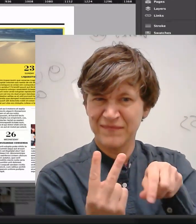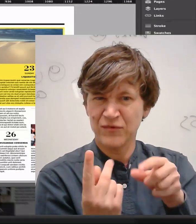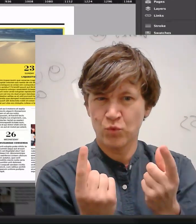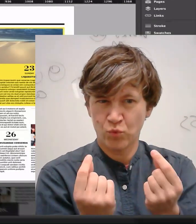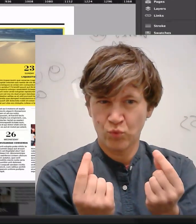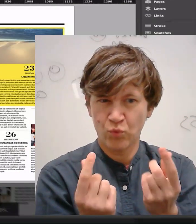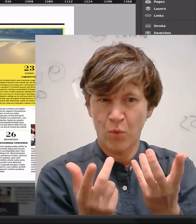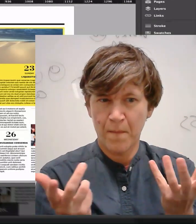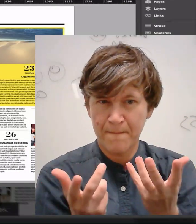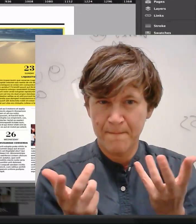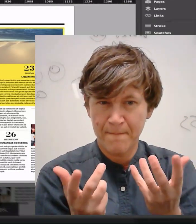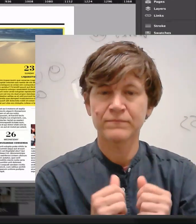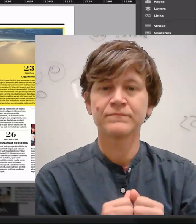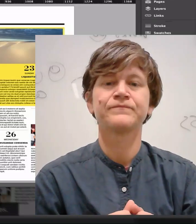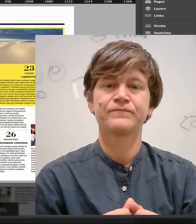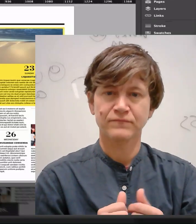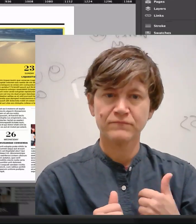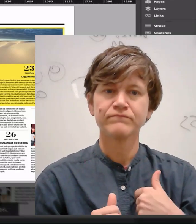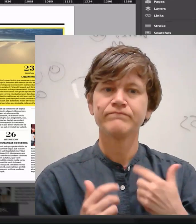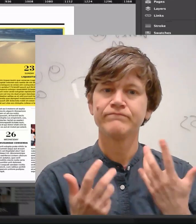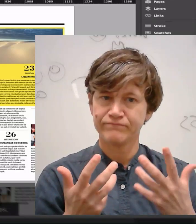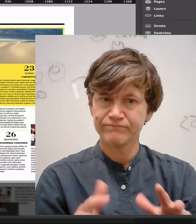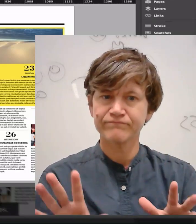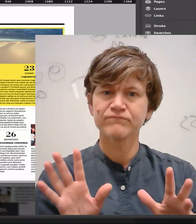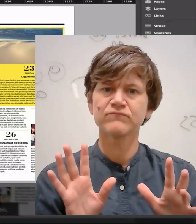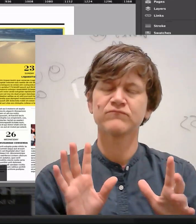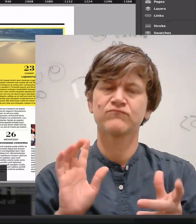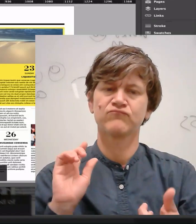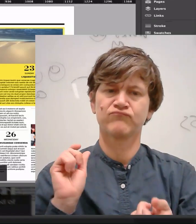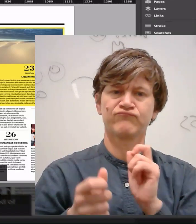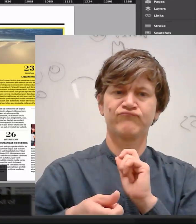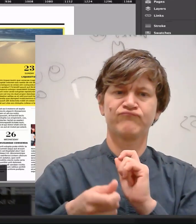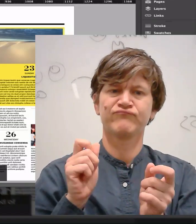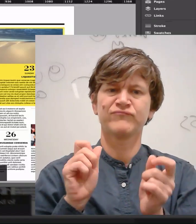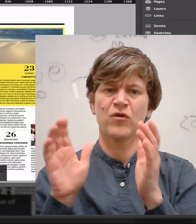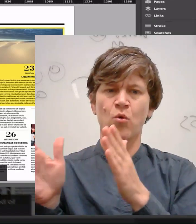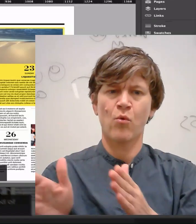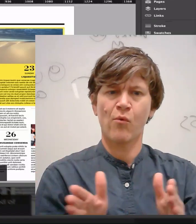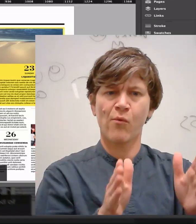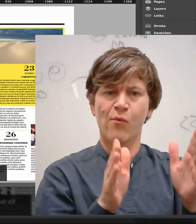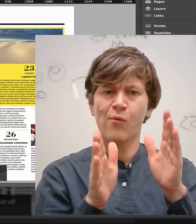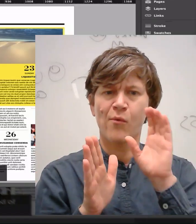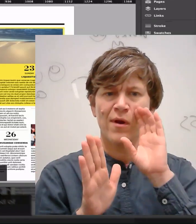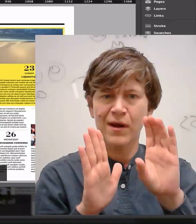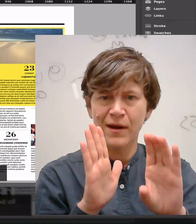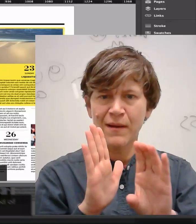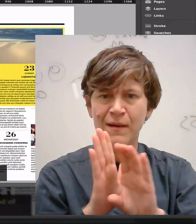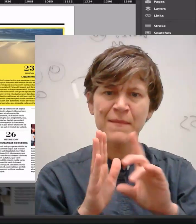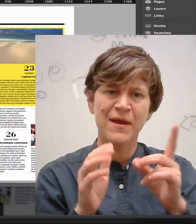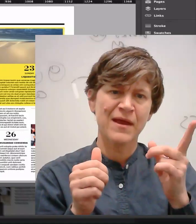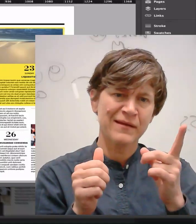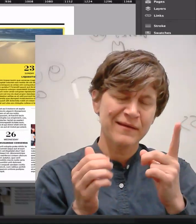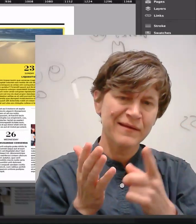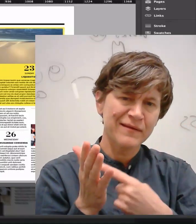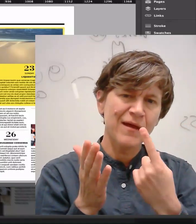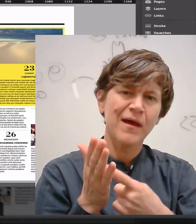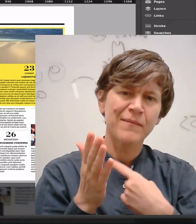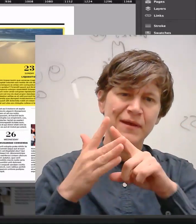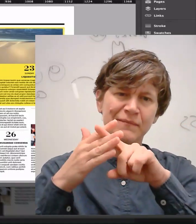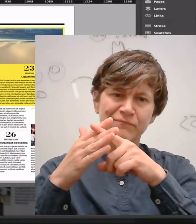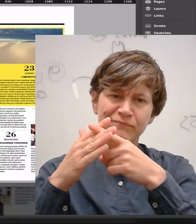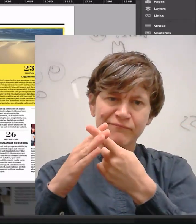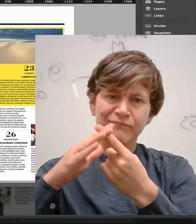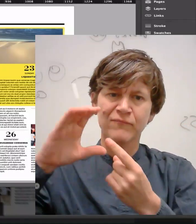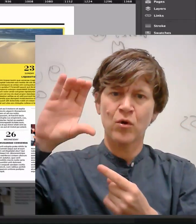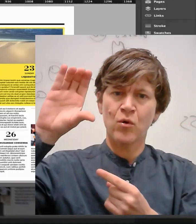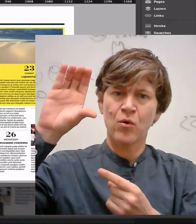do. So I've mixed up the order of the pictures. So sometimes the picture comes at the end of the listing, mostly